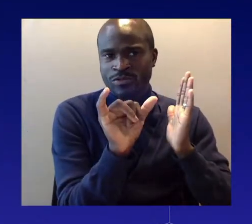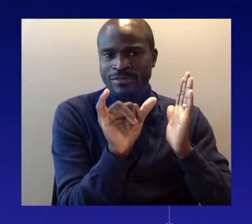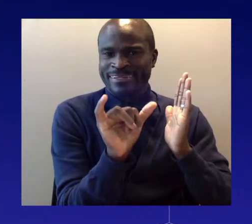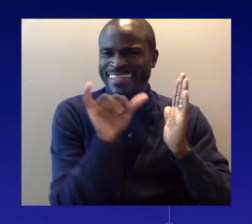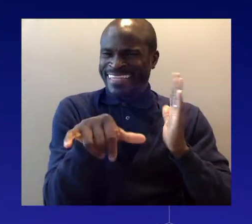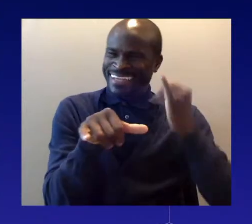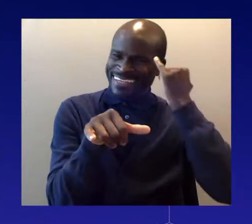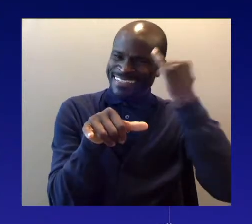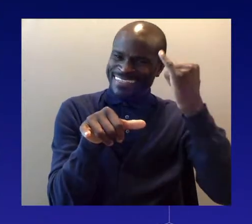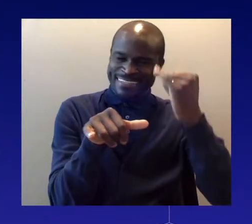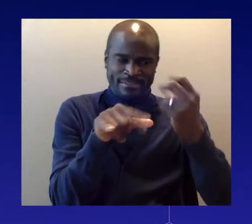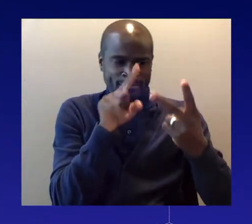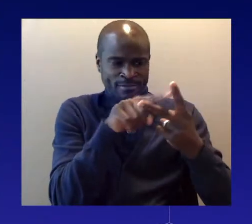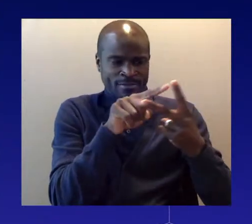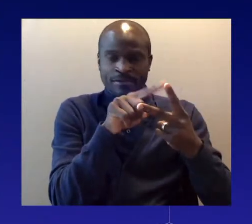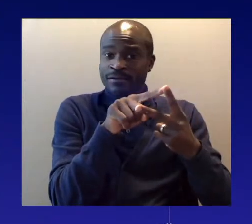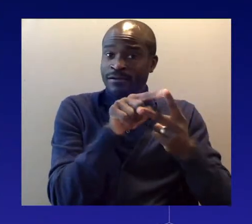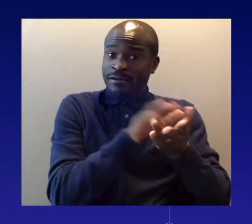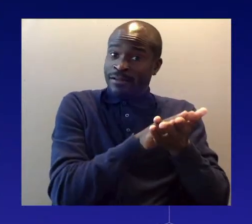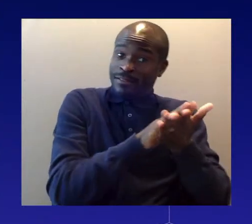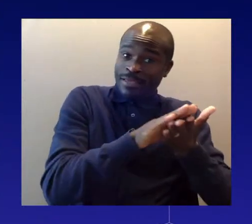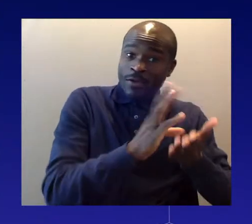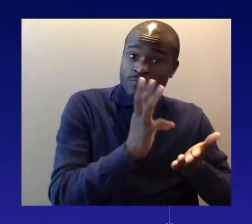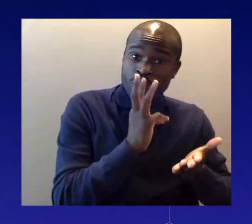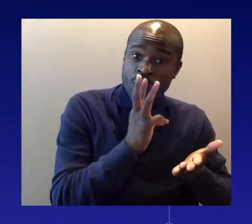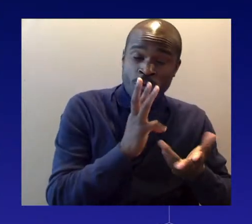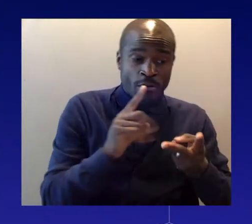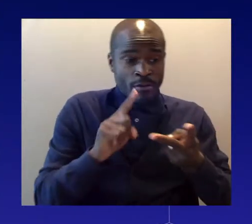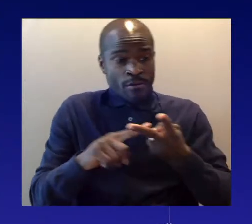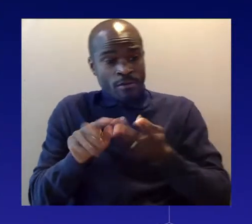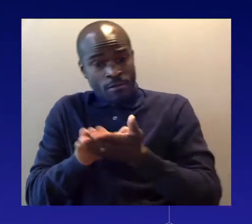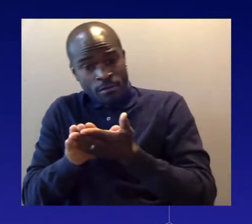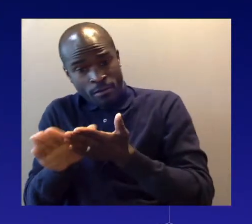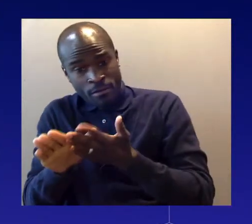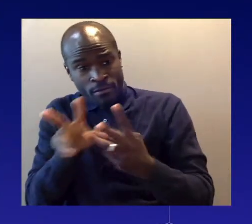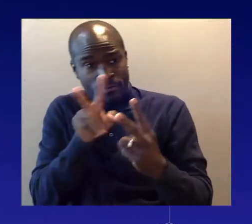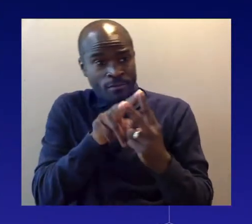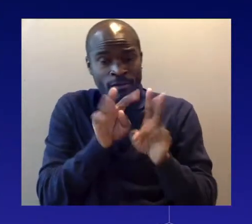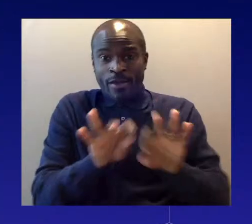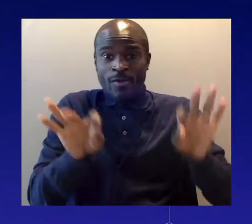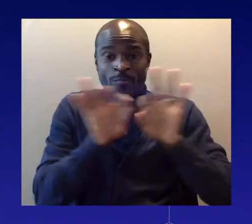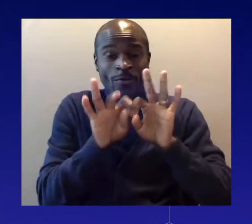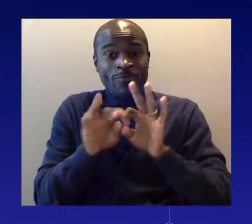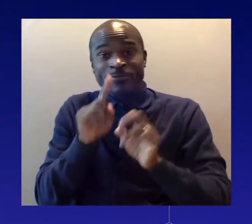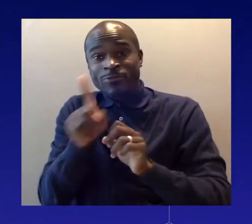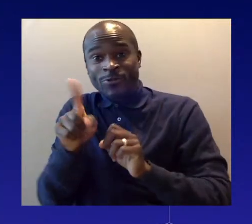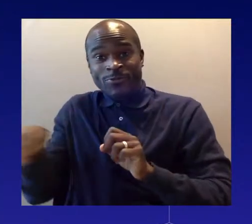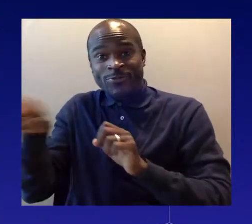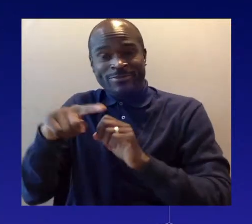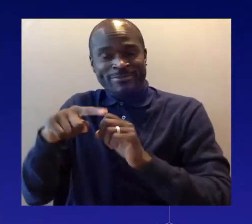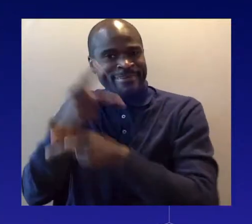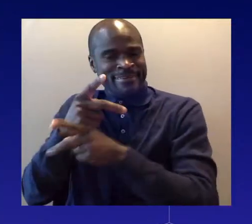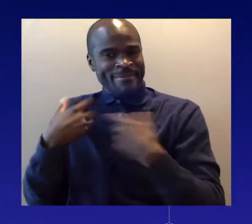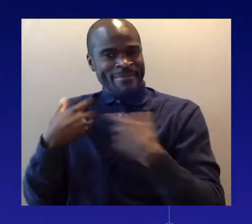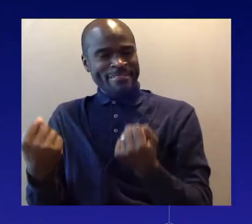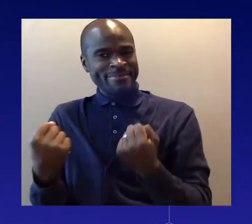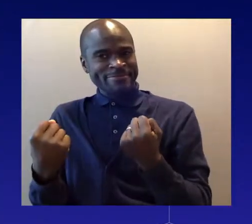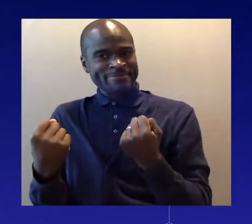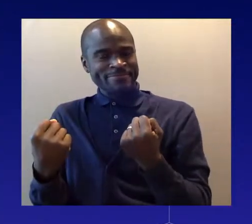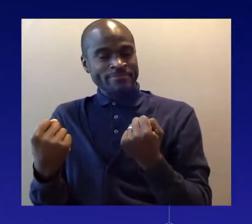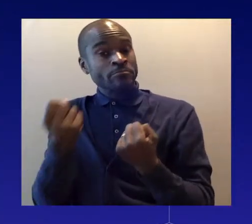sanitation is fundamental to keeping people healthy. And because of that, if you look at the President's bipartisan infrastructure